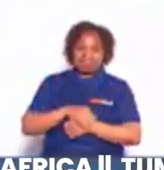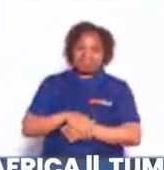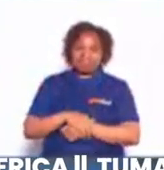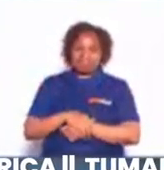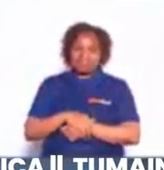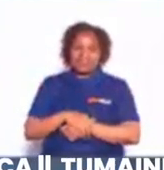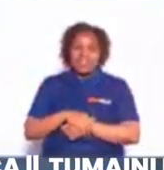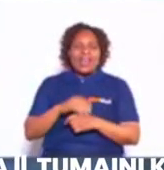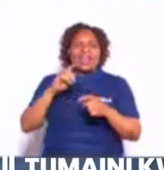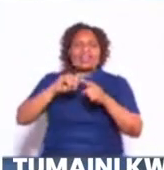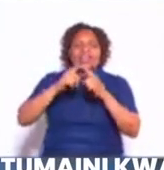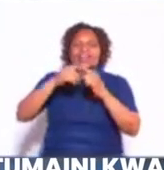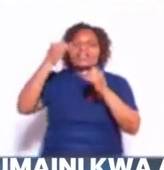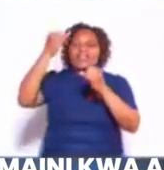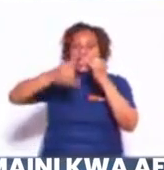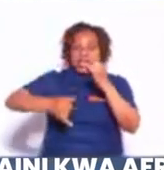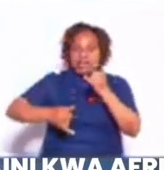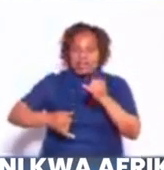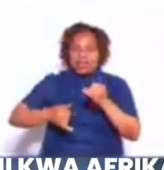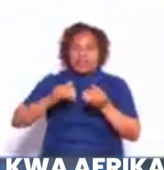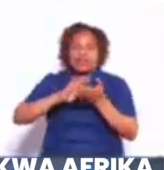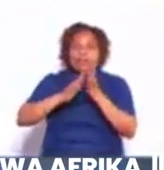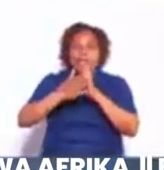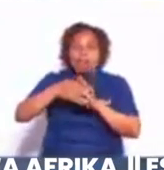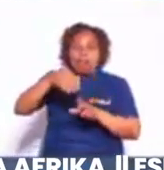And at the end, you become a fool.